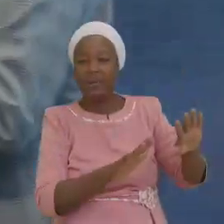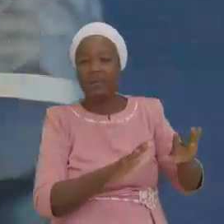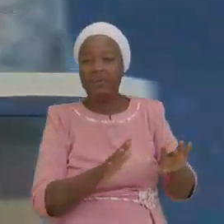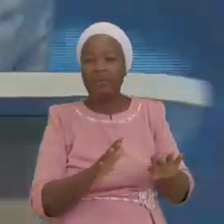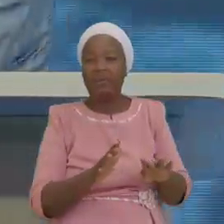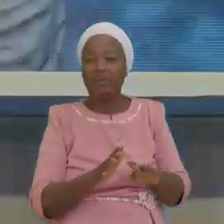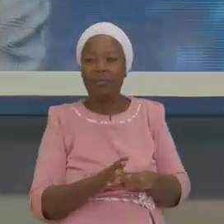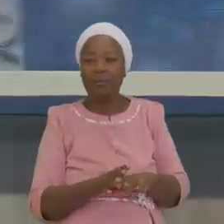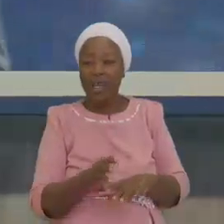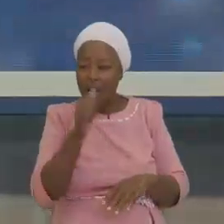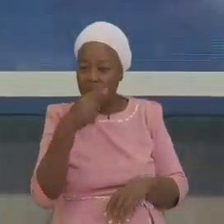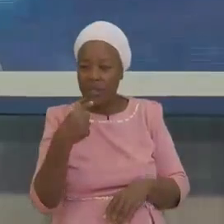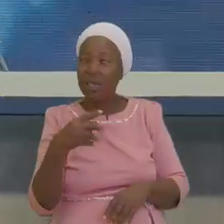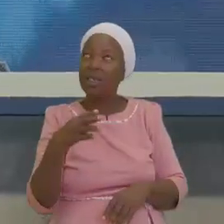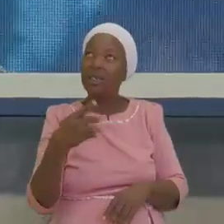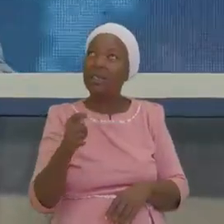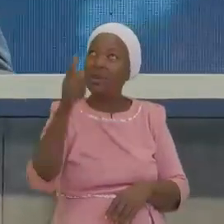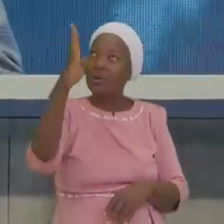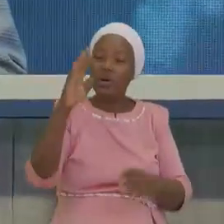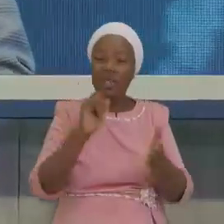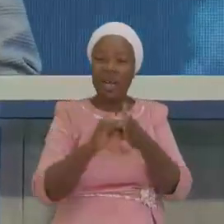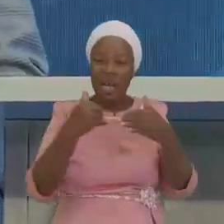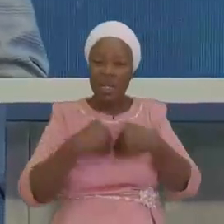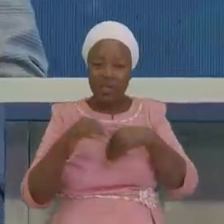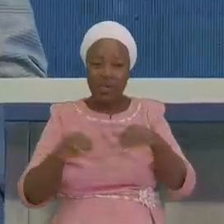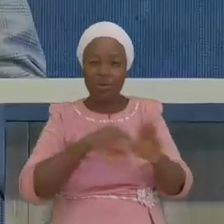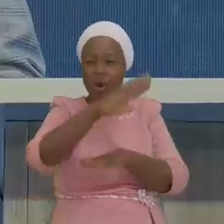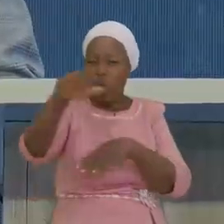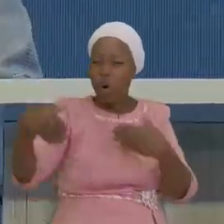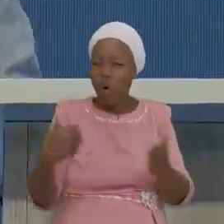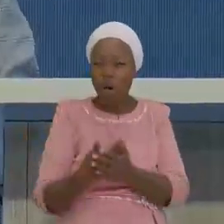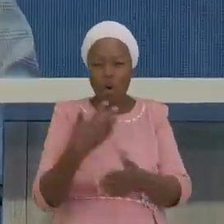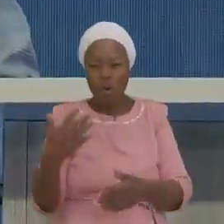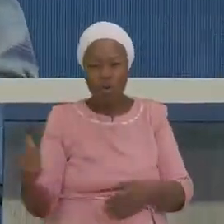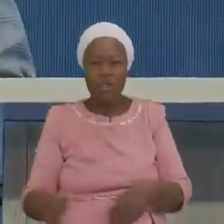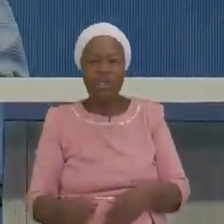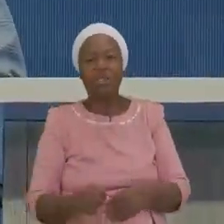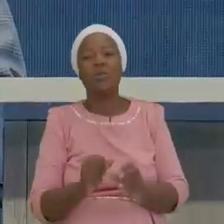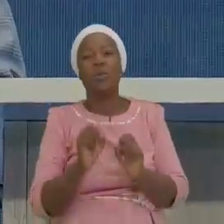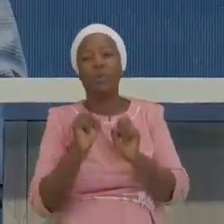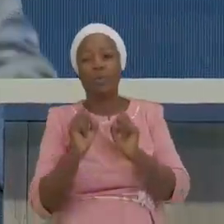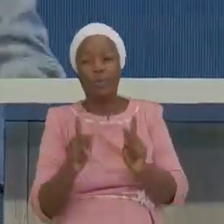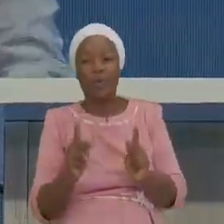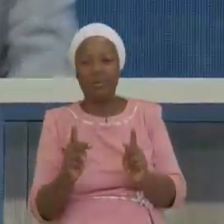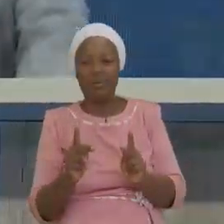I'm saying the God that has done all things well.